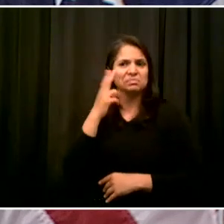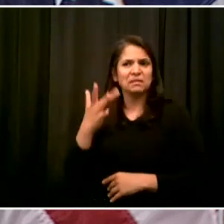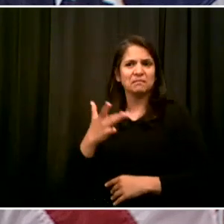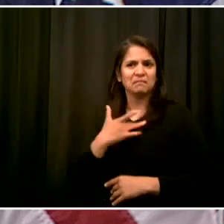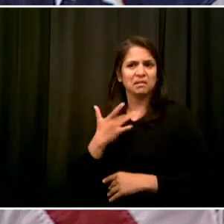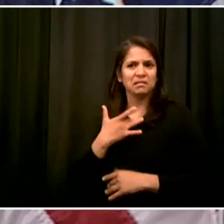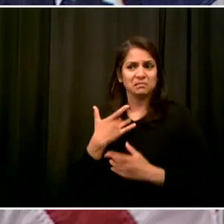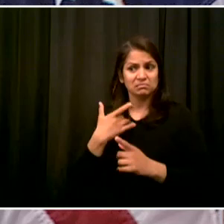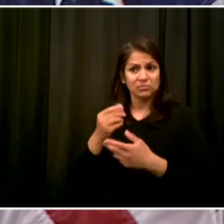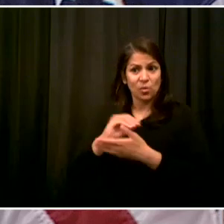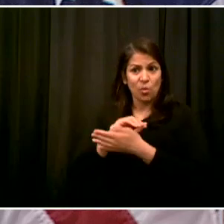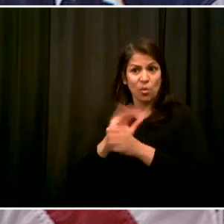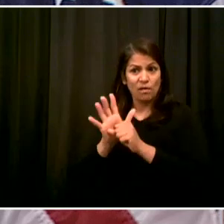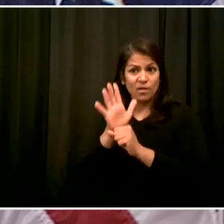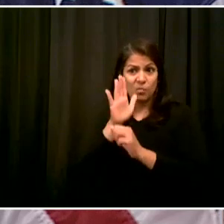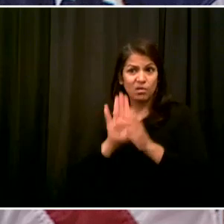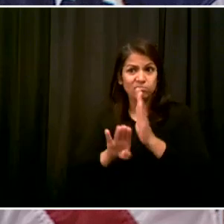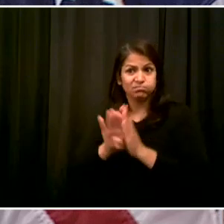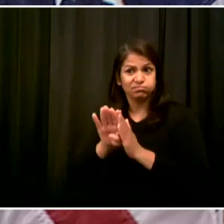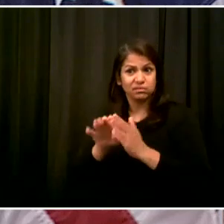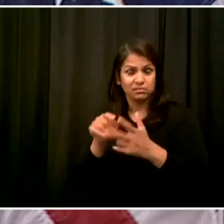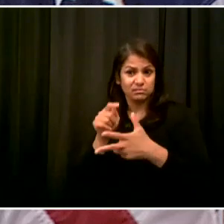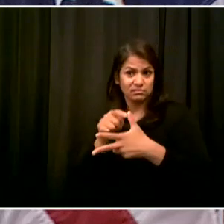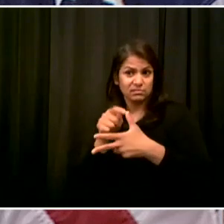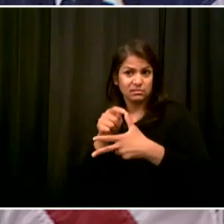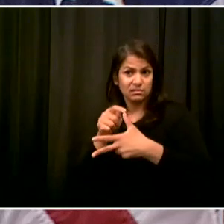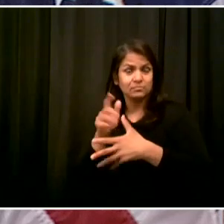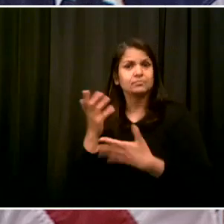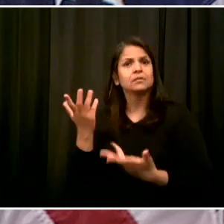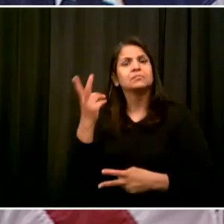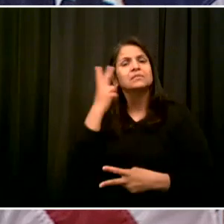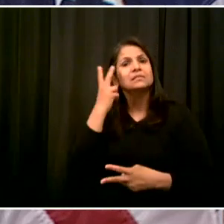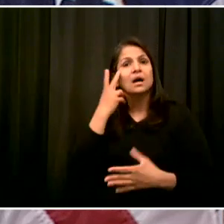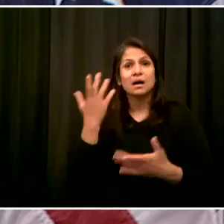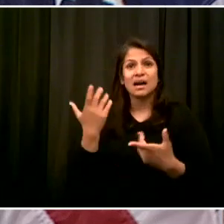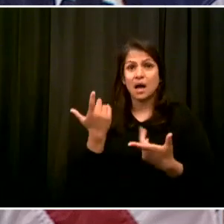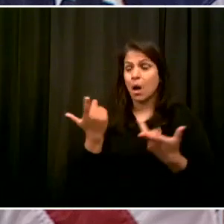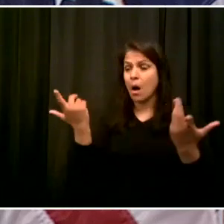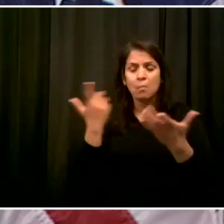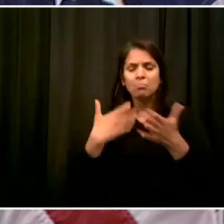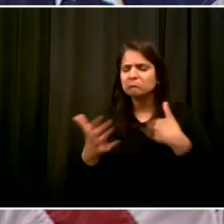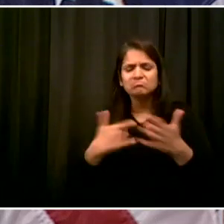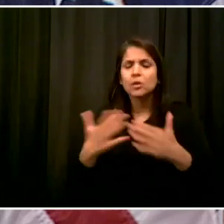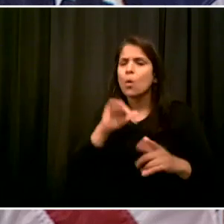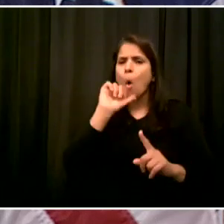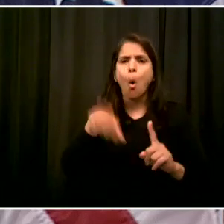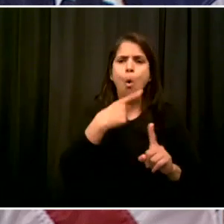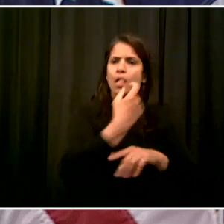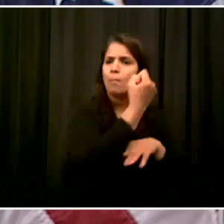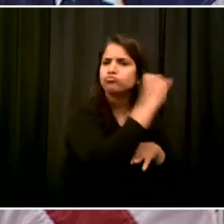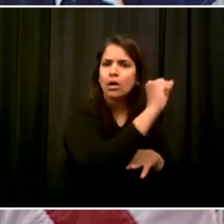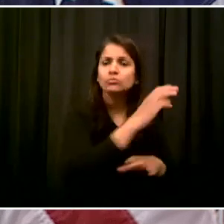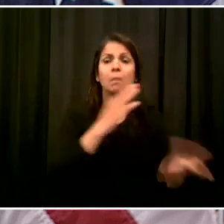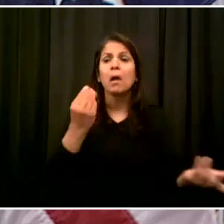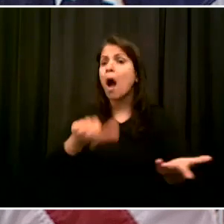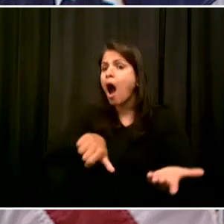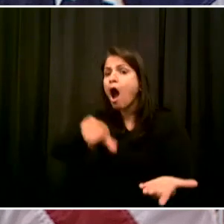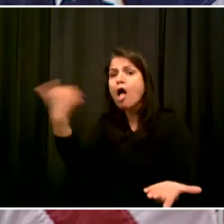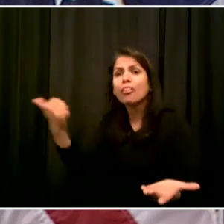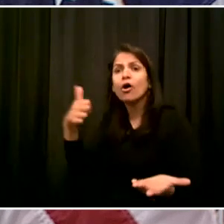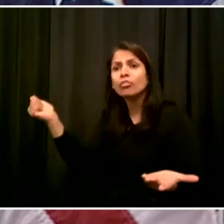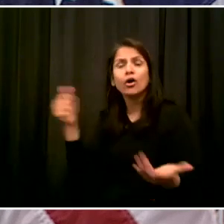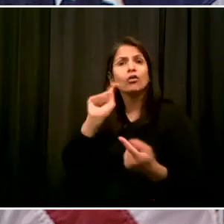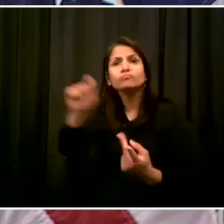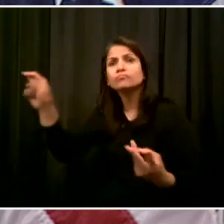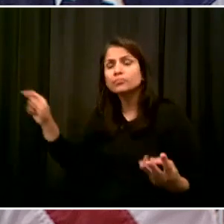can sustain that level, but we cannot sustain if it keeps going up and up and surpasses the threshold. On the budget, now look, I